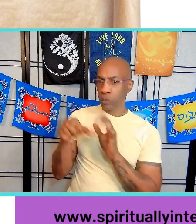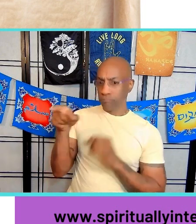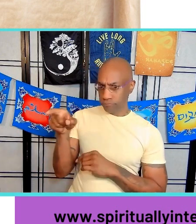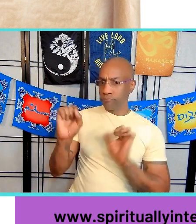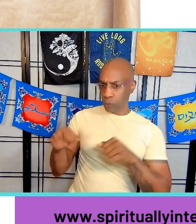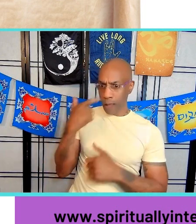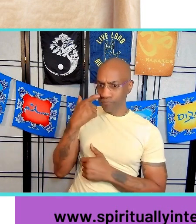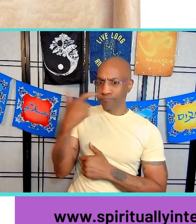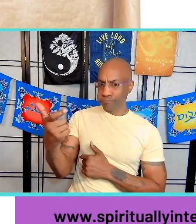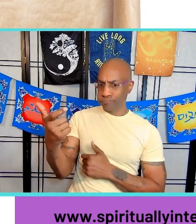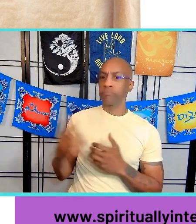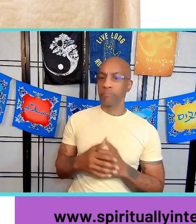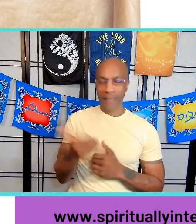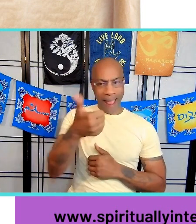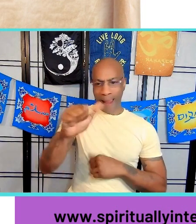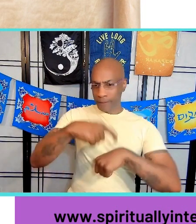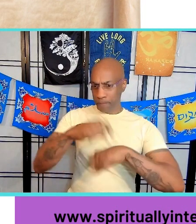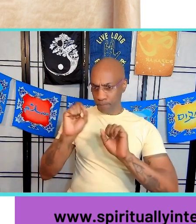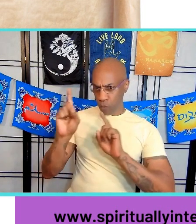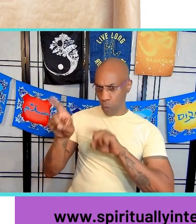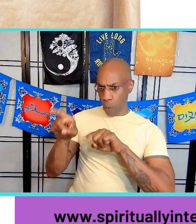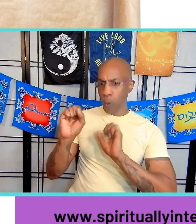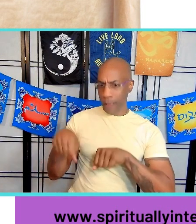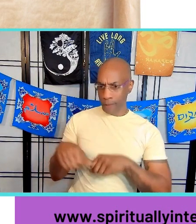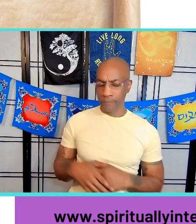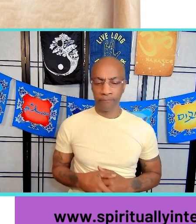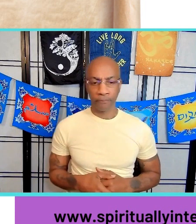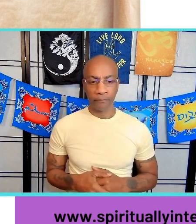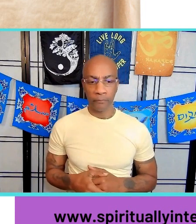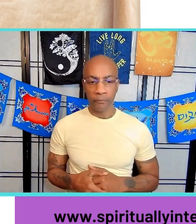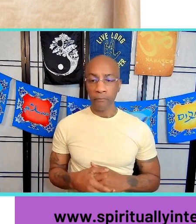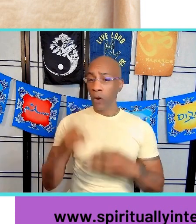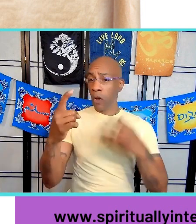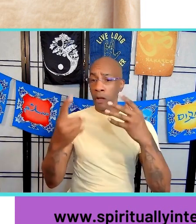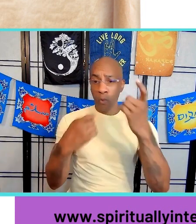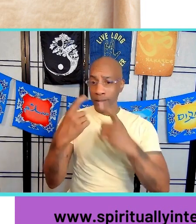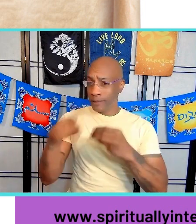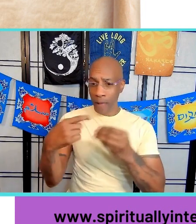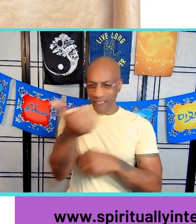our YouTube channel? You can watch it anytime. Now,